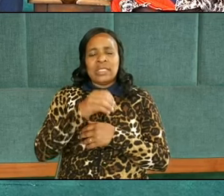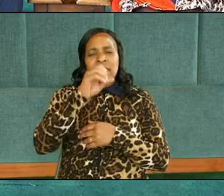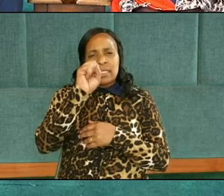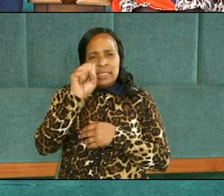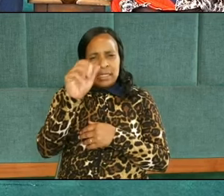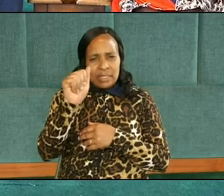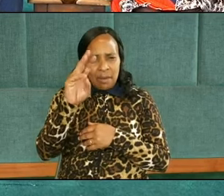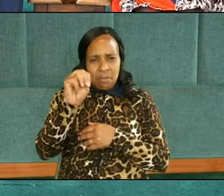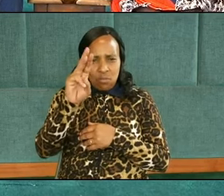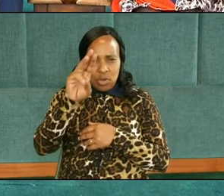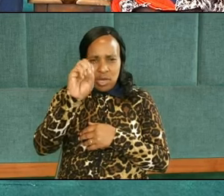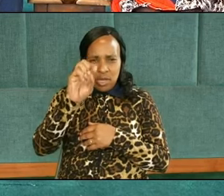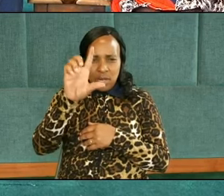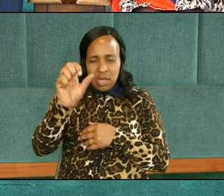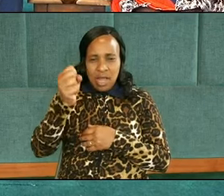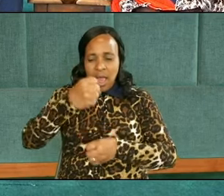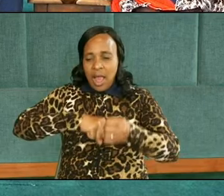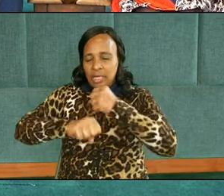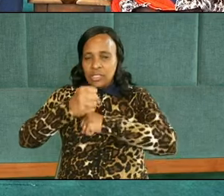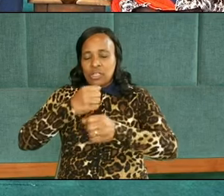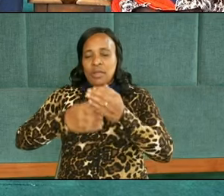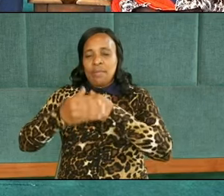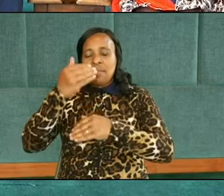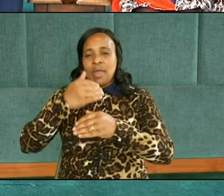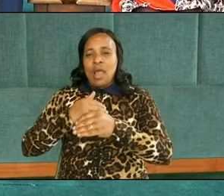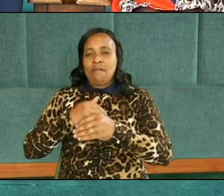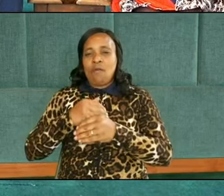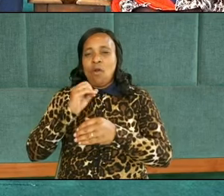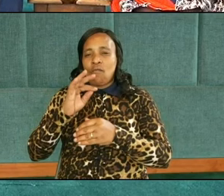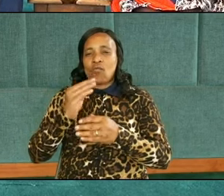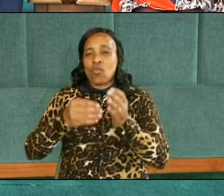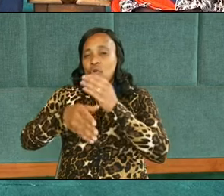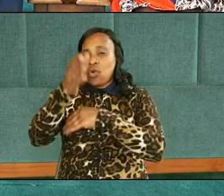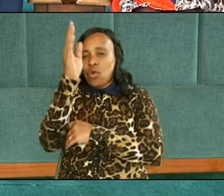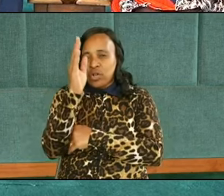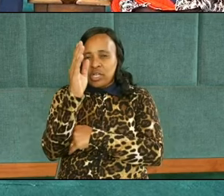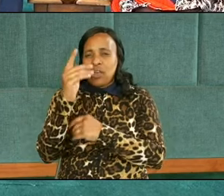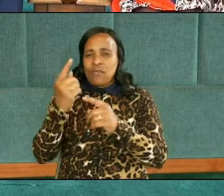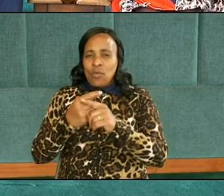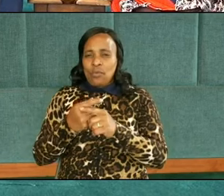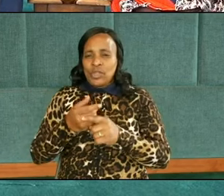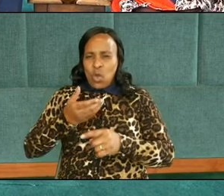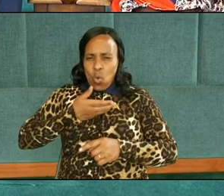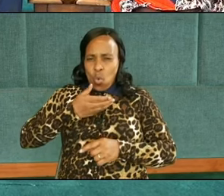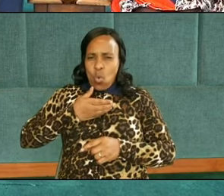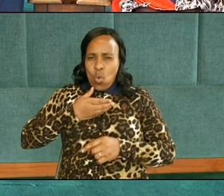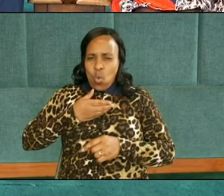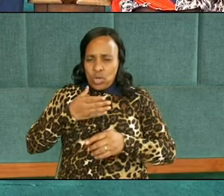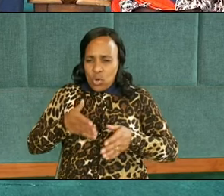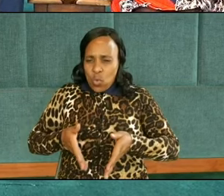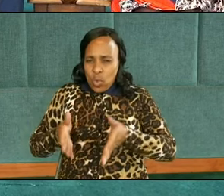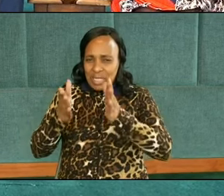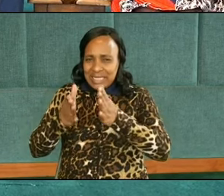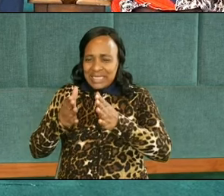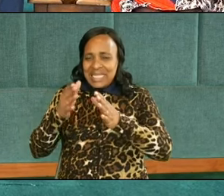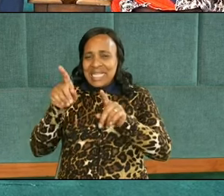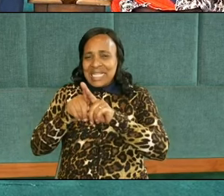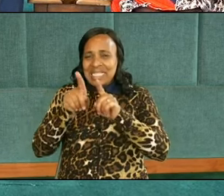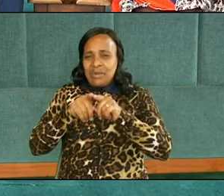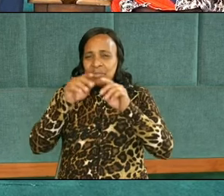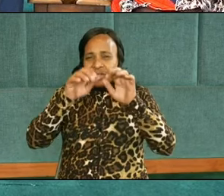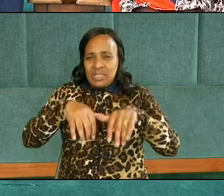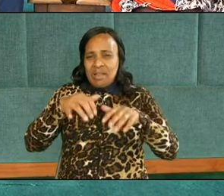Samuel was acting on behalf of God. And from the very onset, even in the Garden of